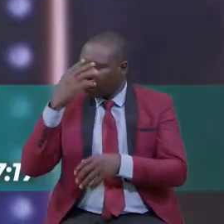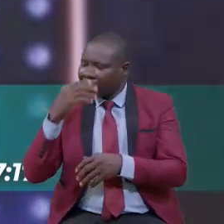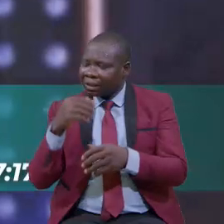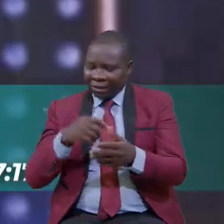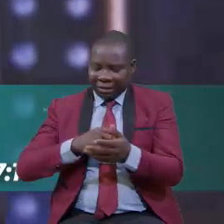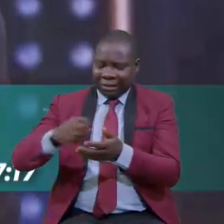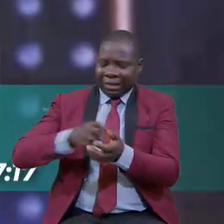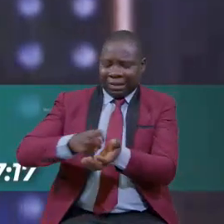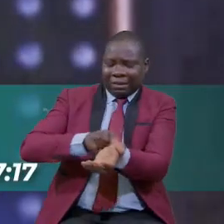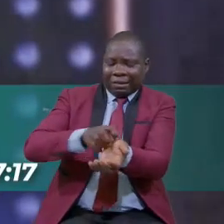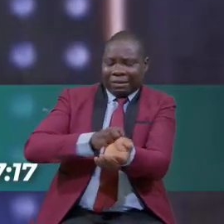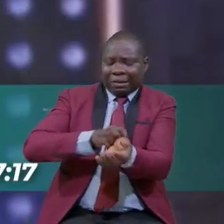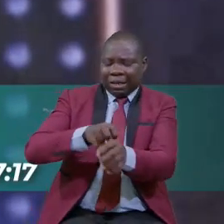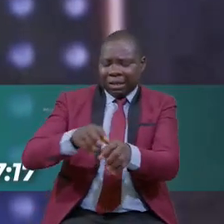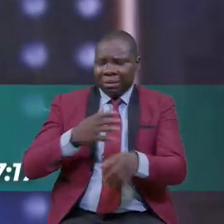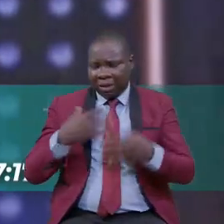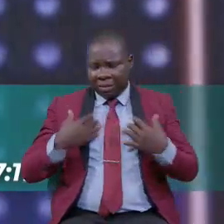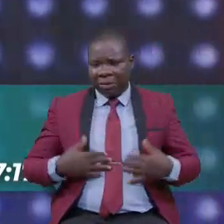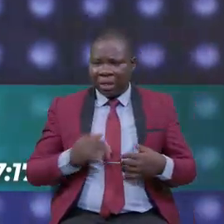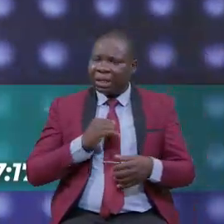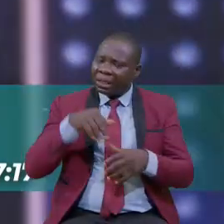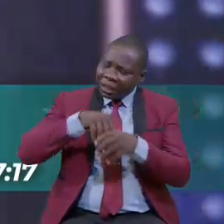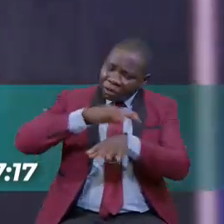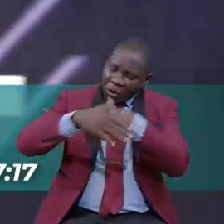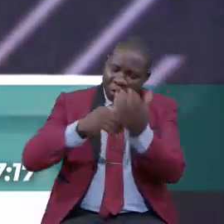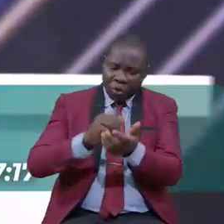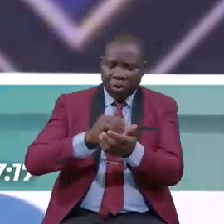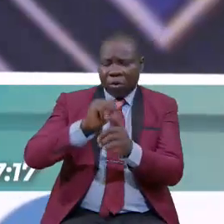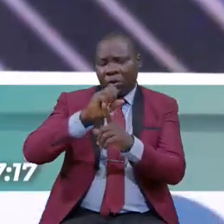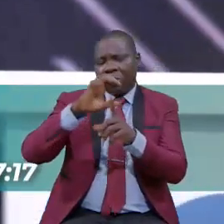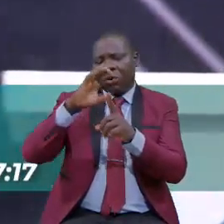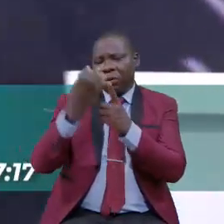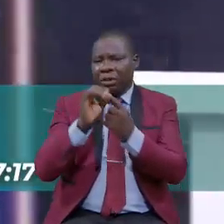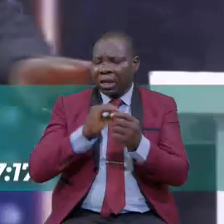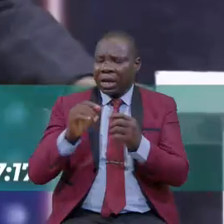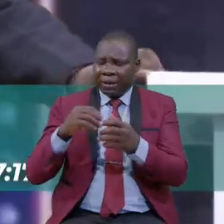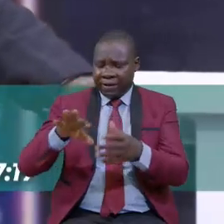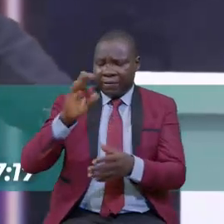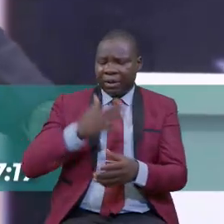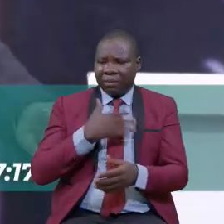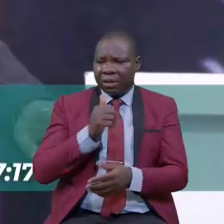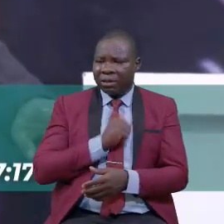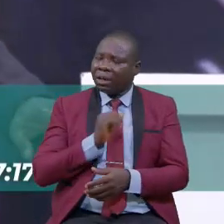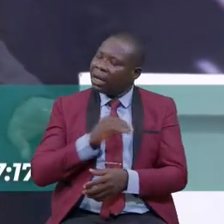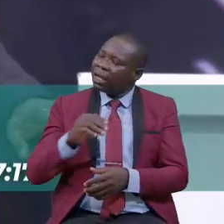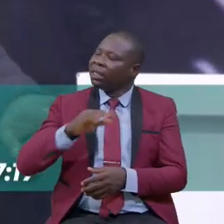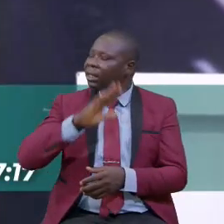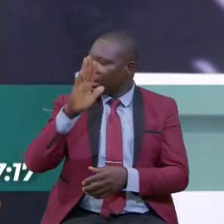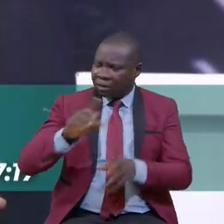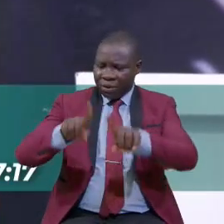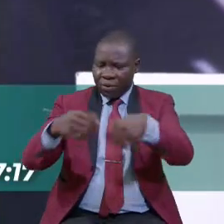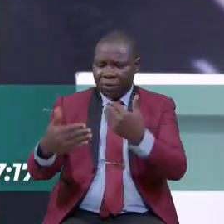neither have I gone back from the Commandment of his mou the wife said cause God and